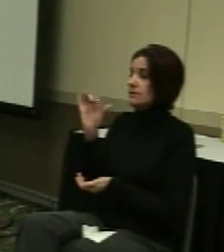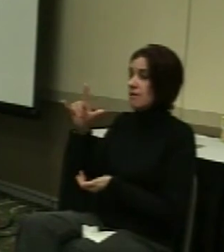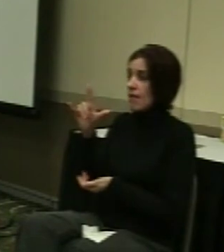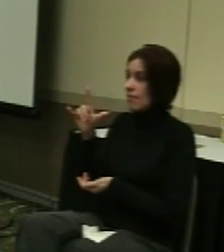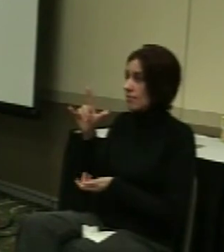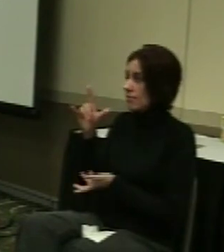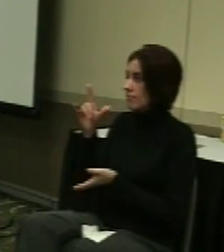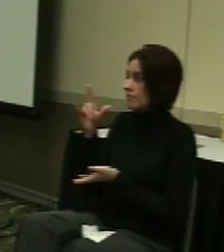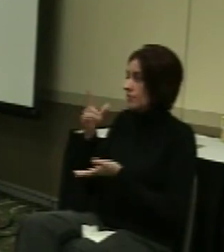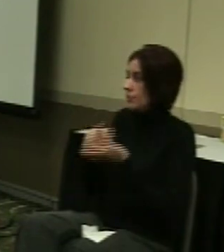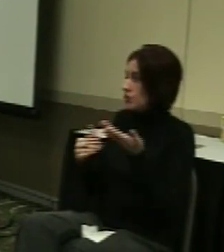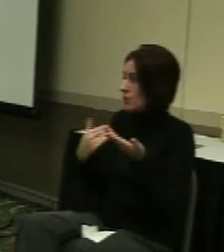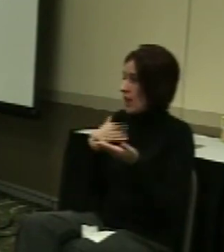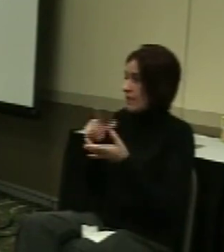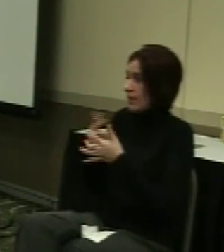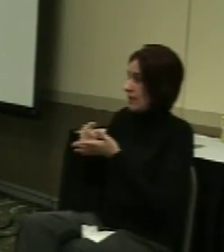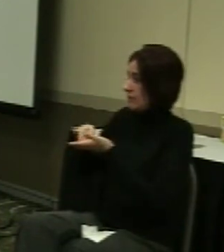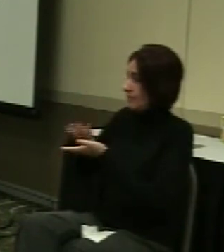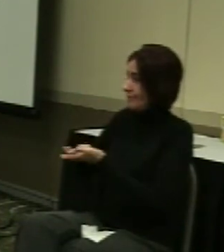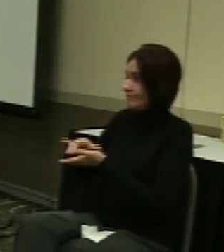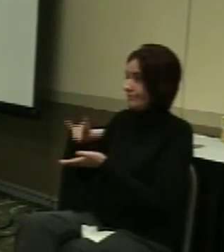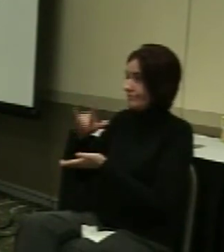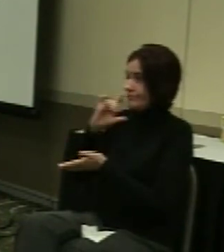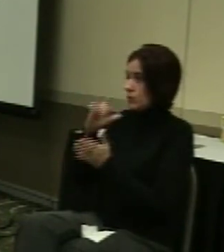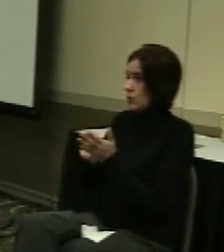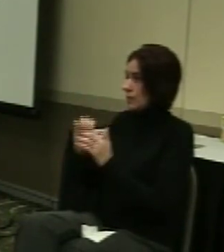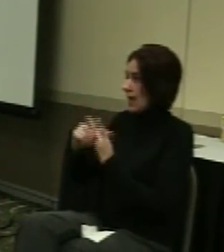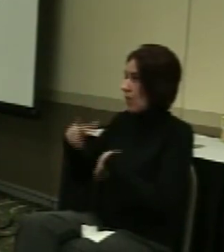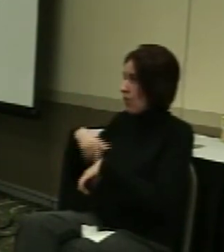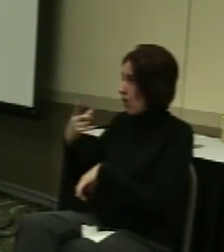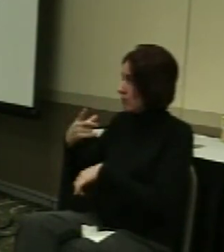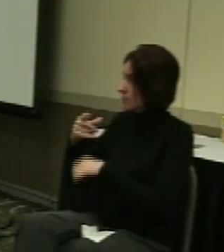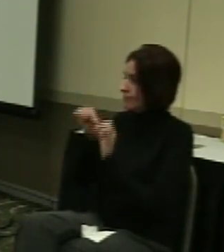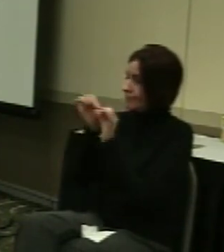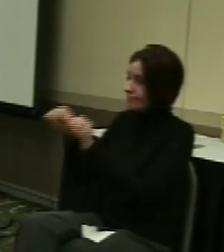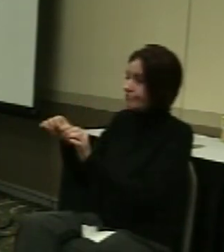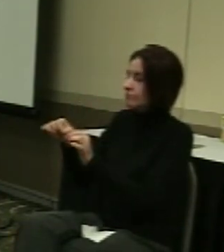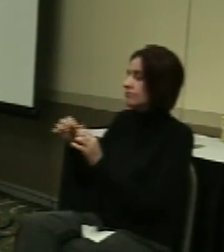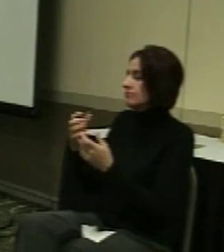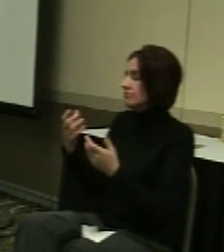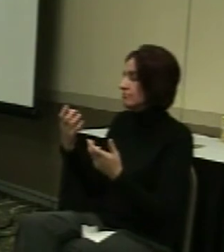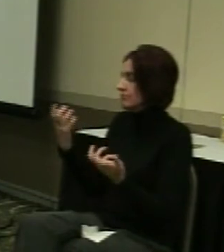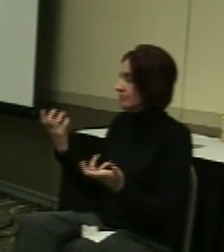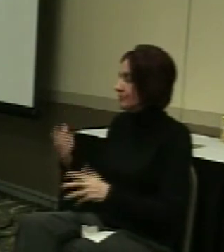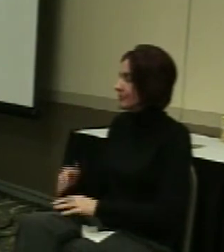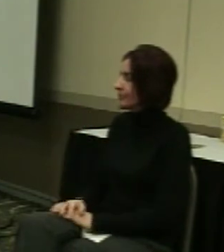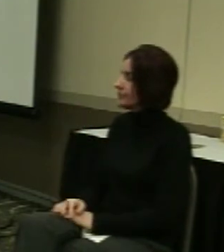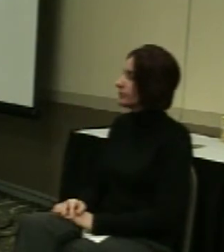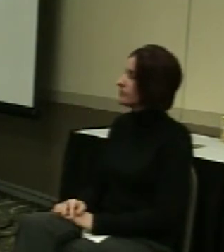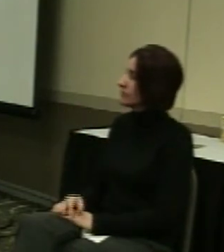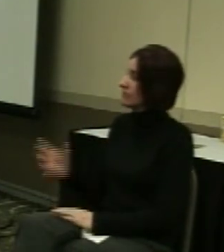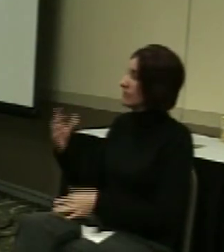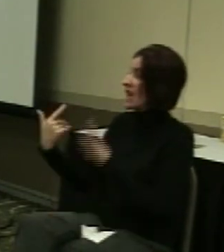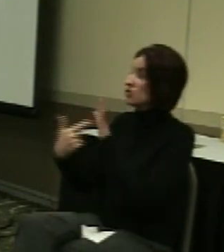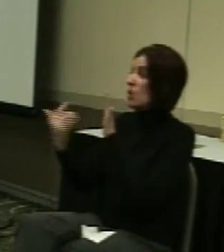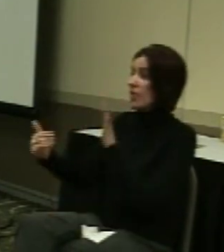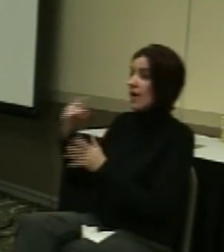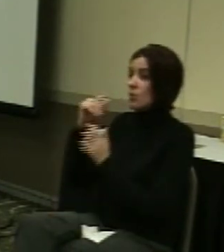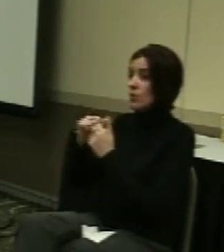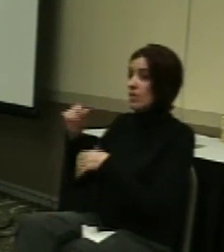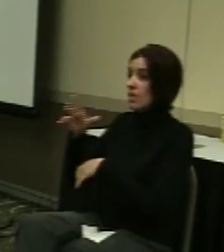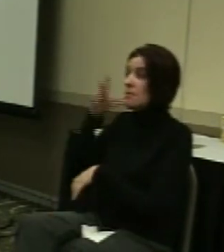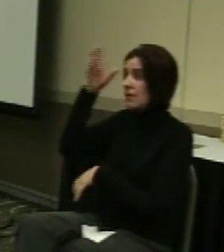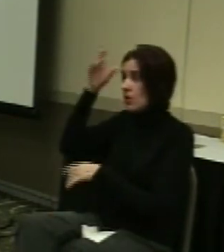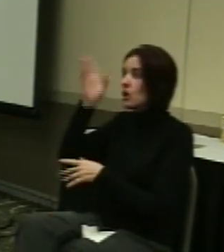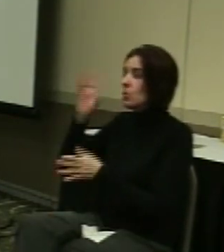you'll simply notice what duration of time it takes the child to whatever it is that it might be, and show that to a parent, and it's going to mean a lot